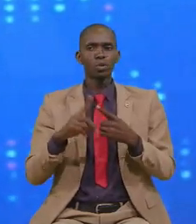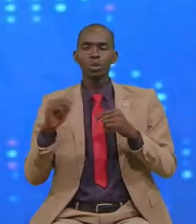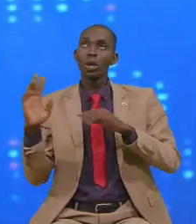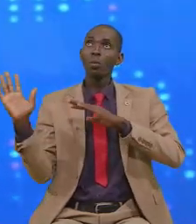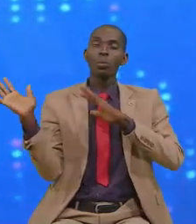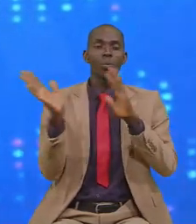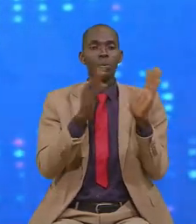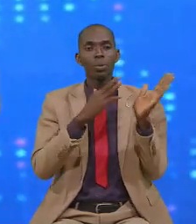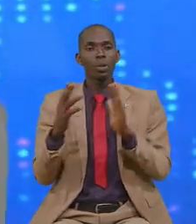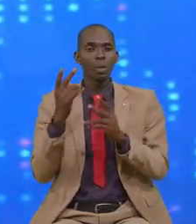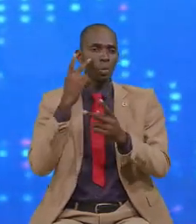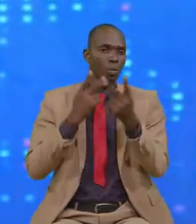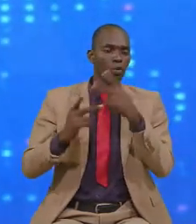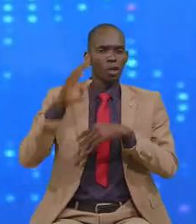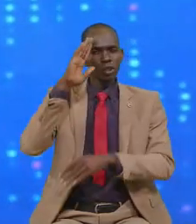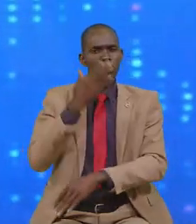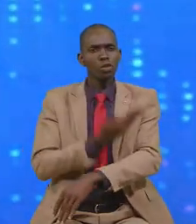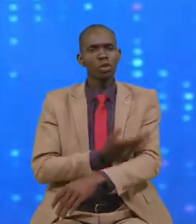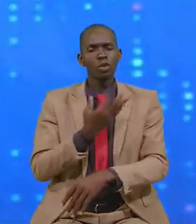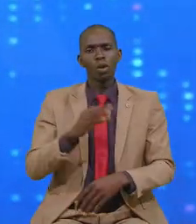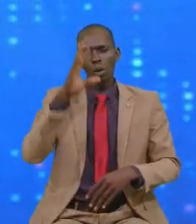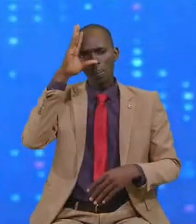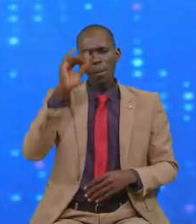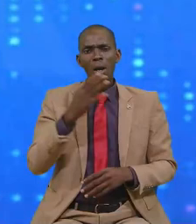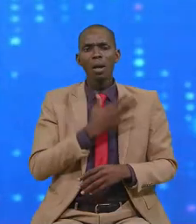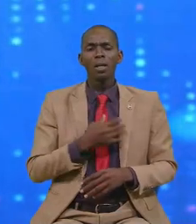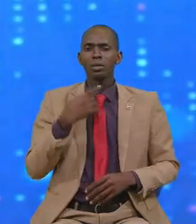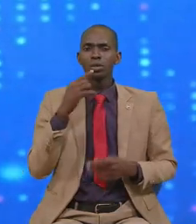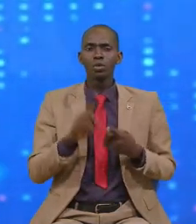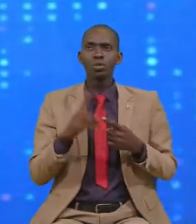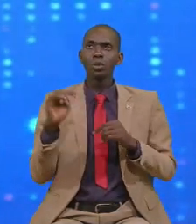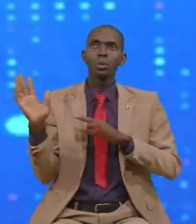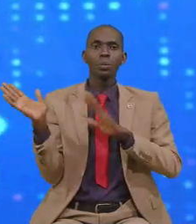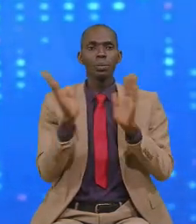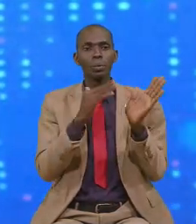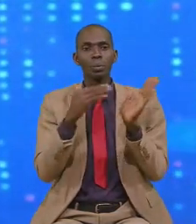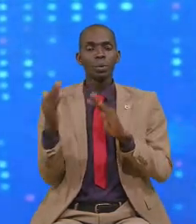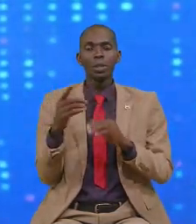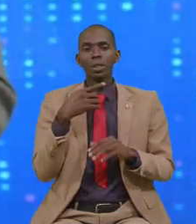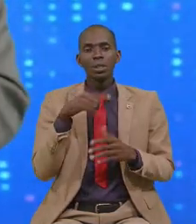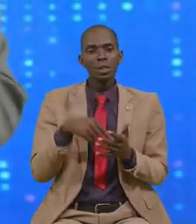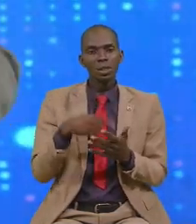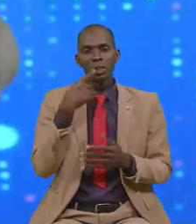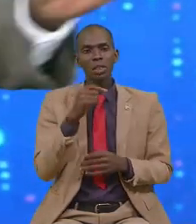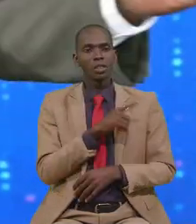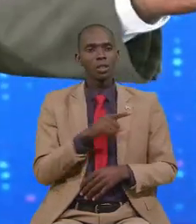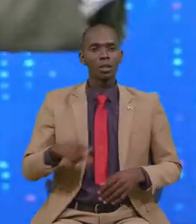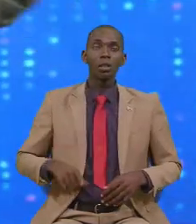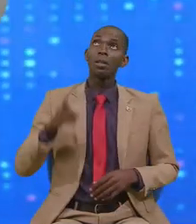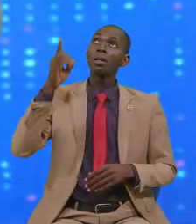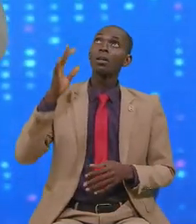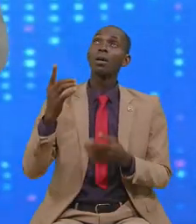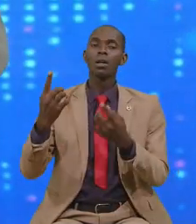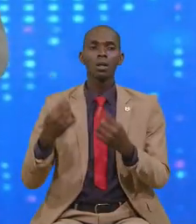prophesy, son of man, and say to the wind, thus says the Lord God, come from the